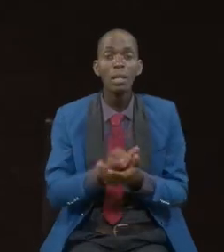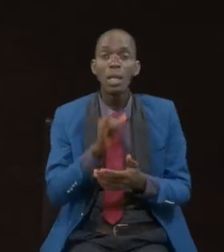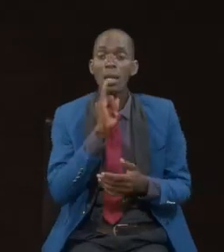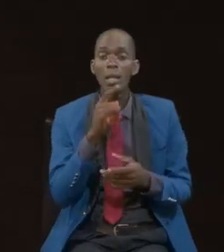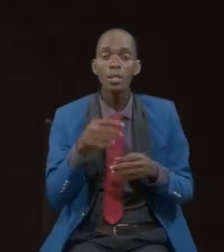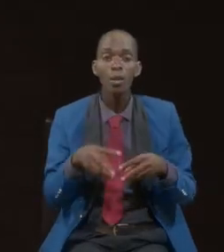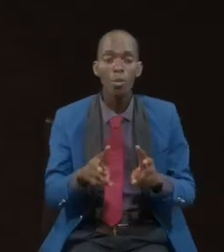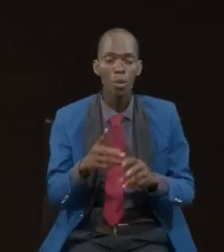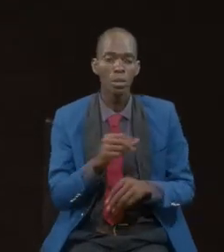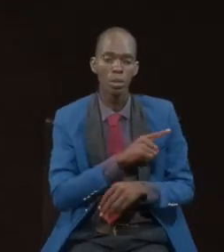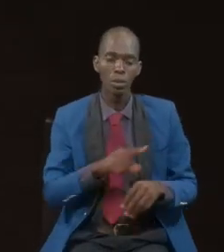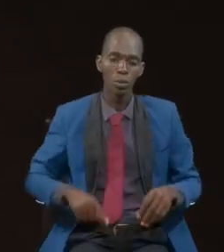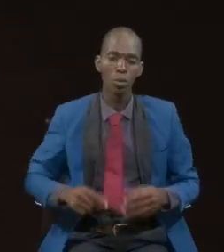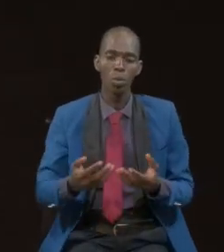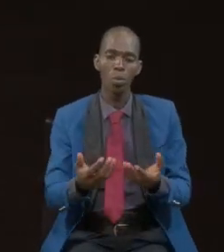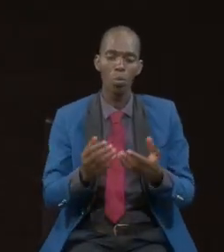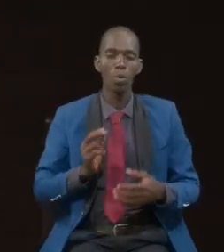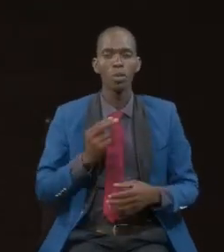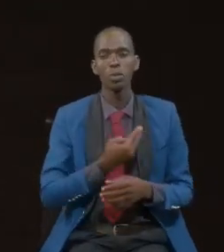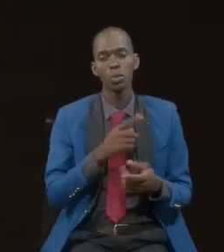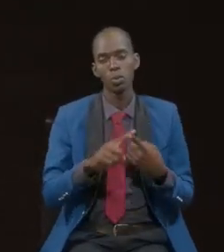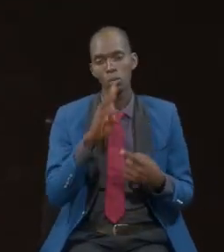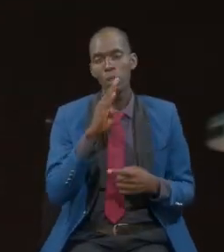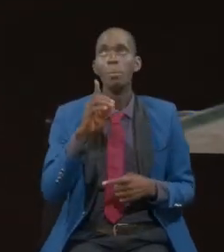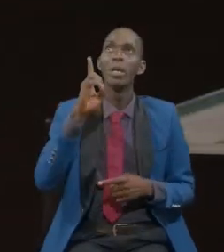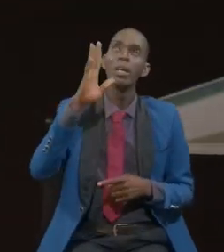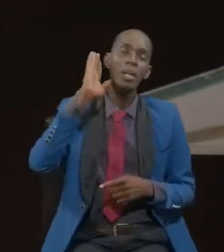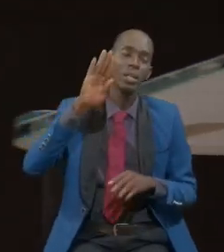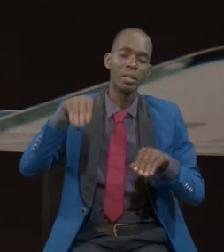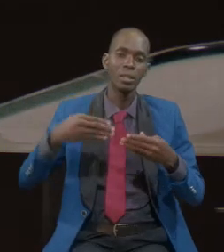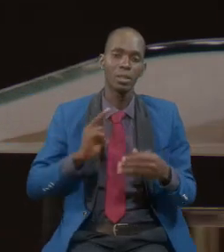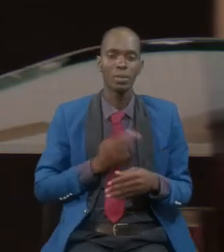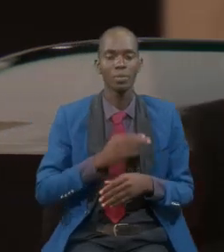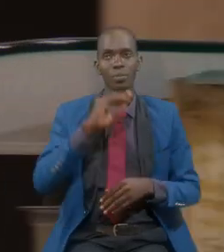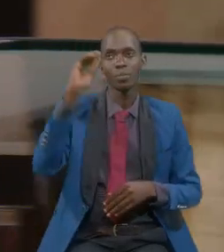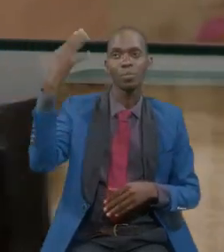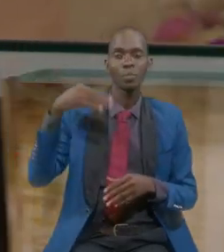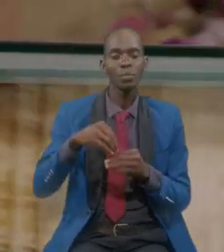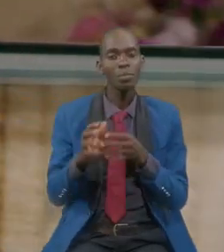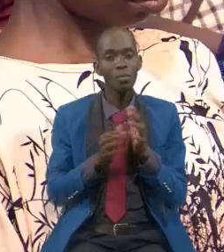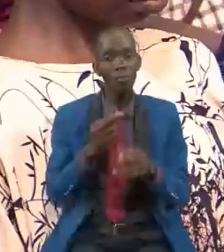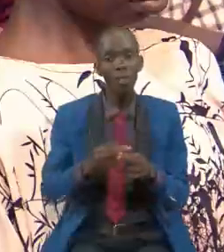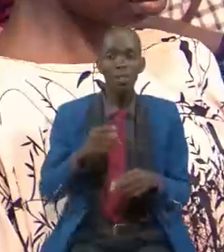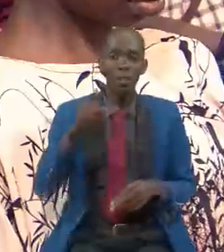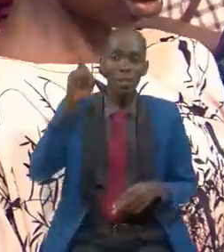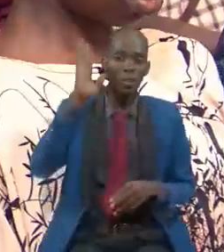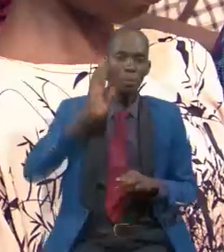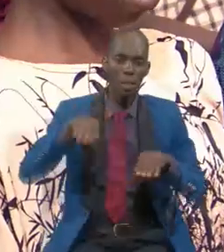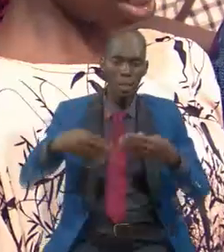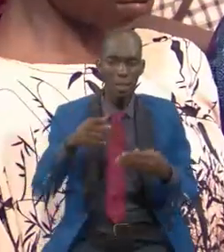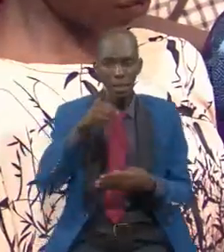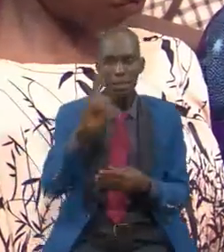the Lord wants us to be he will give us gra he'll give you more